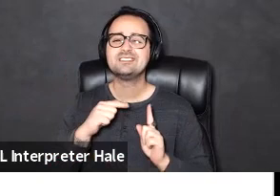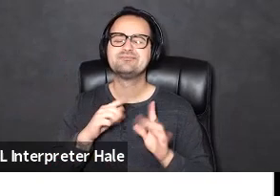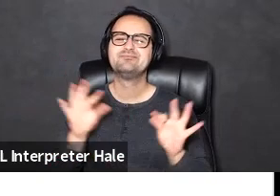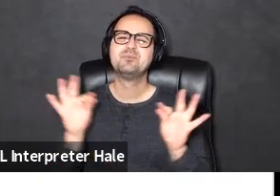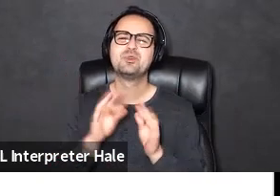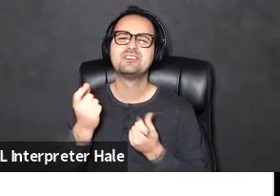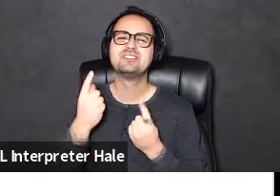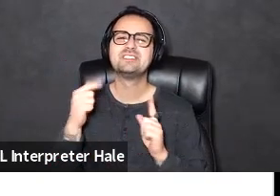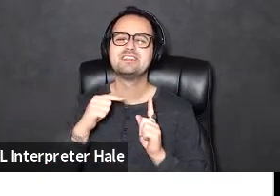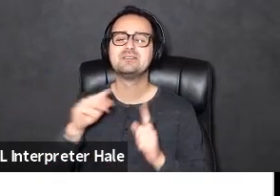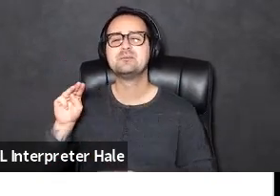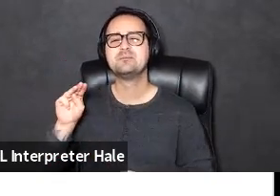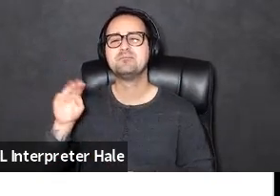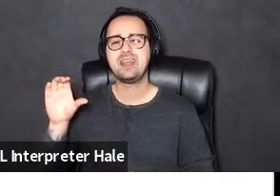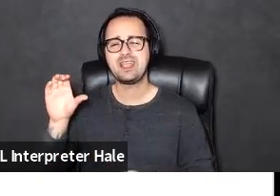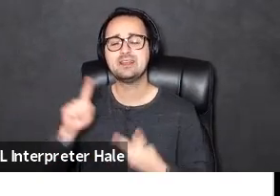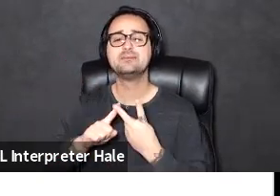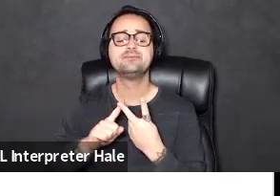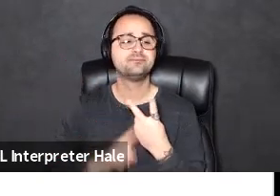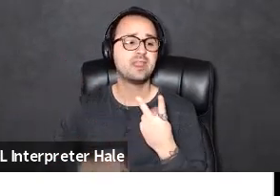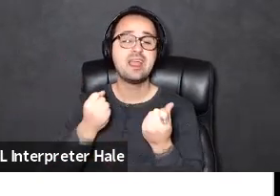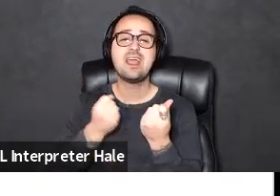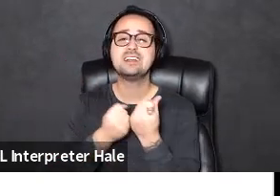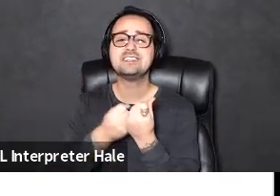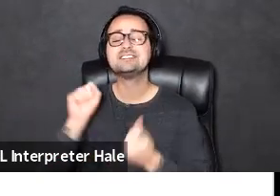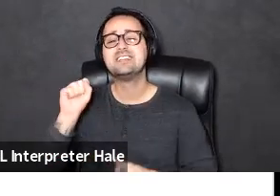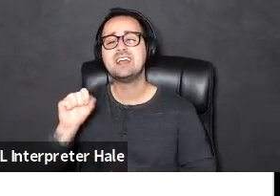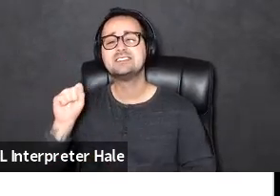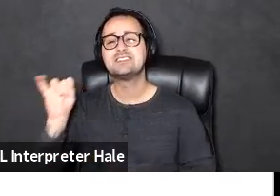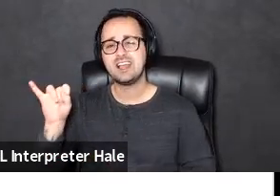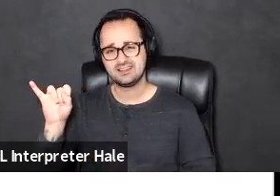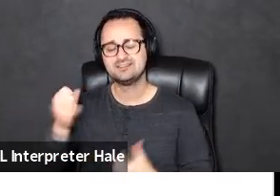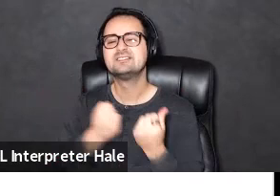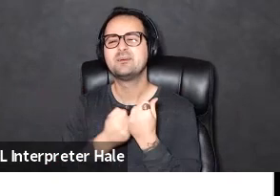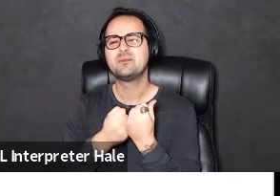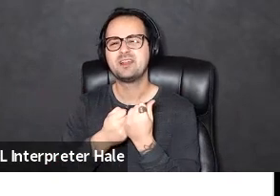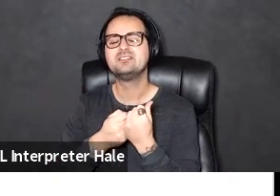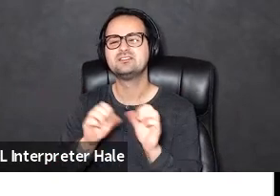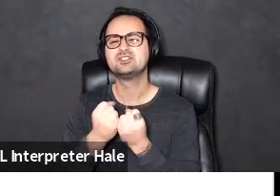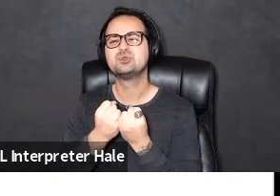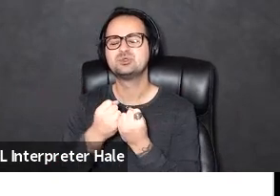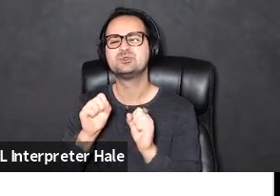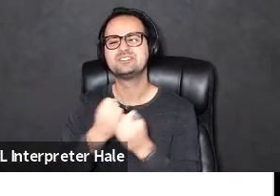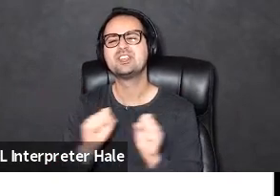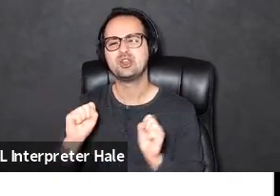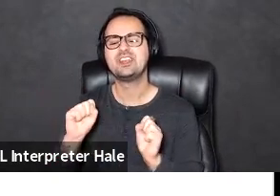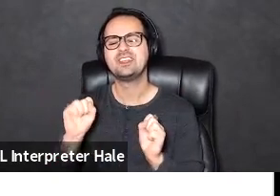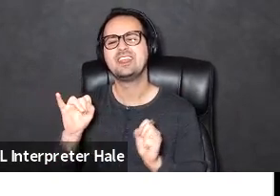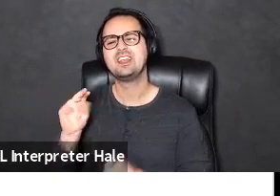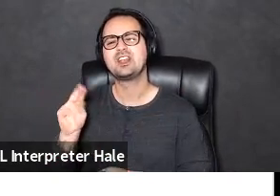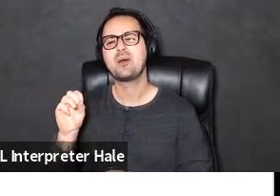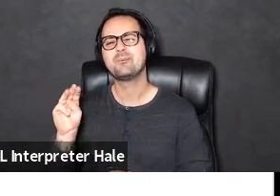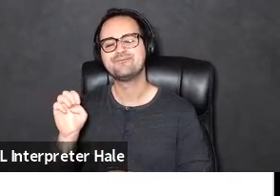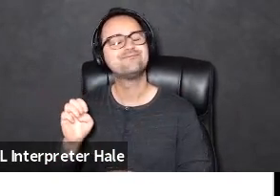Medicaid. Supplemental, the SSI, Supplemental Security Income, this is basic resources, food